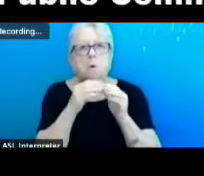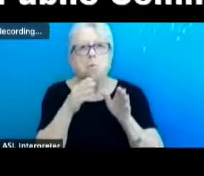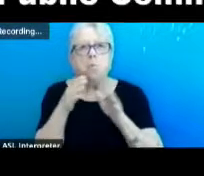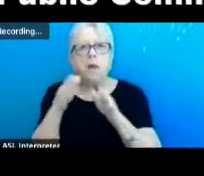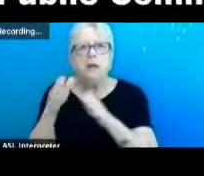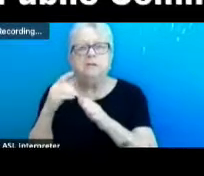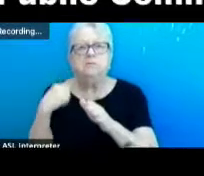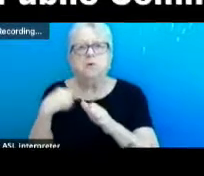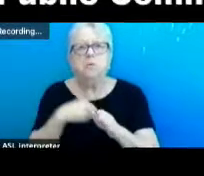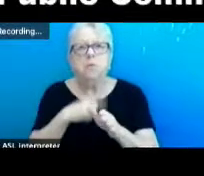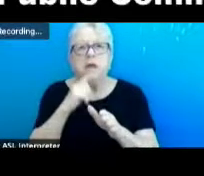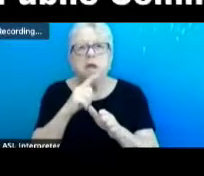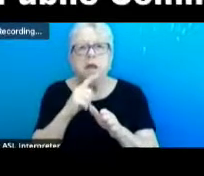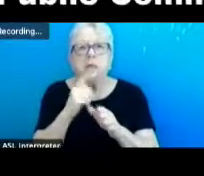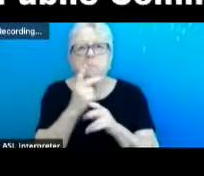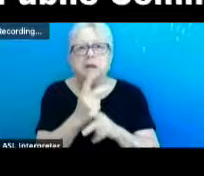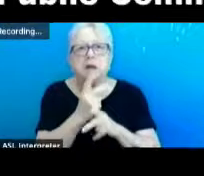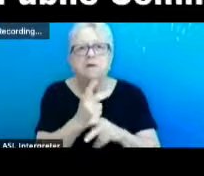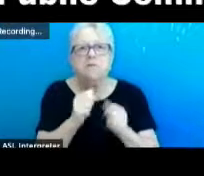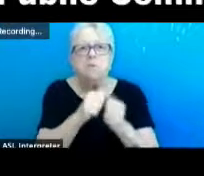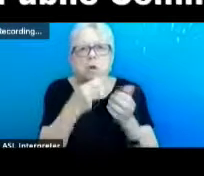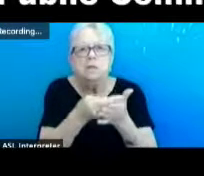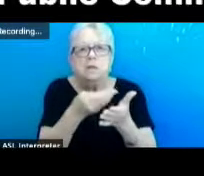as far as possible.